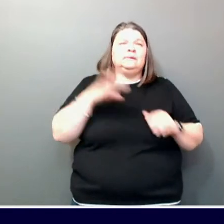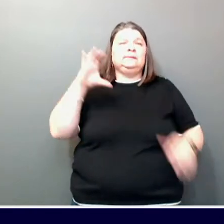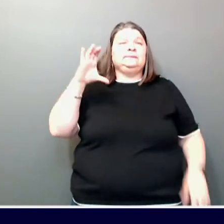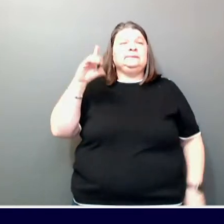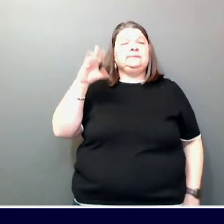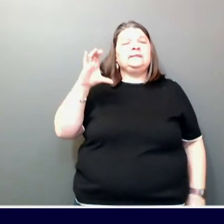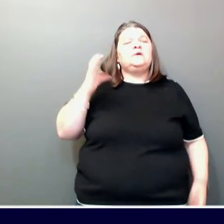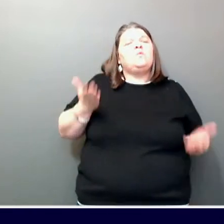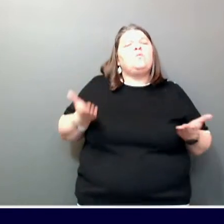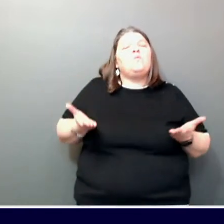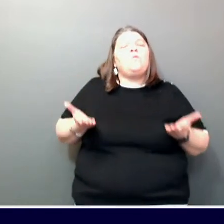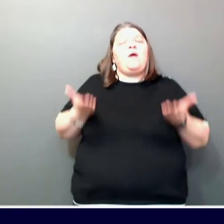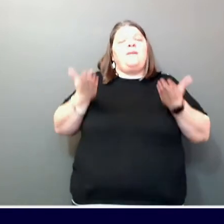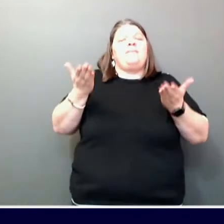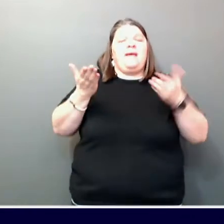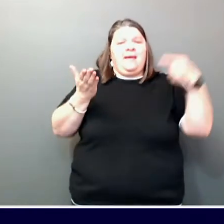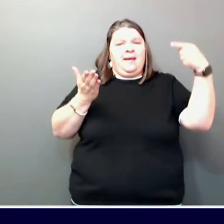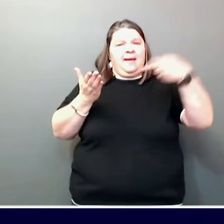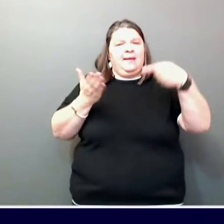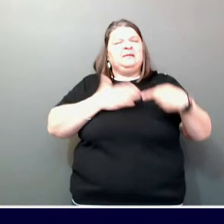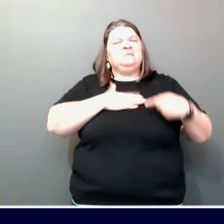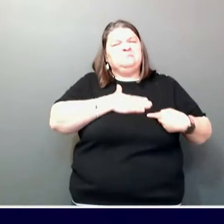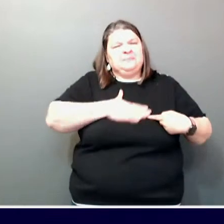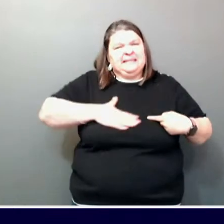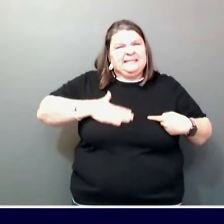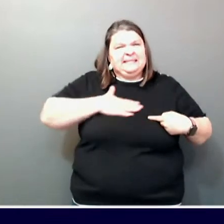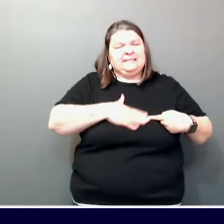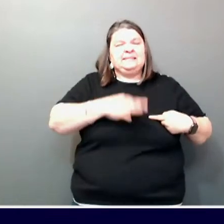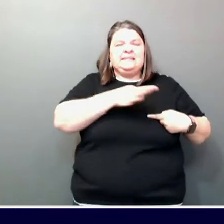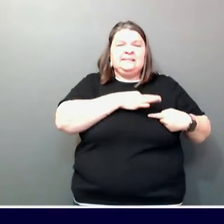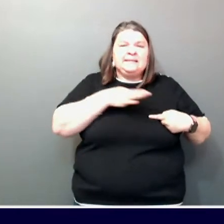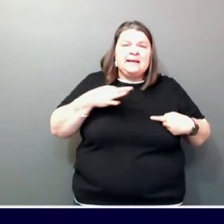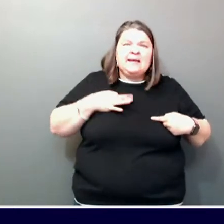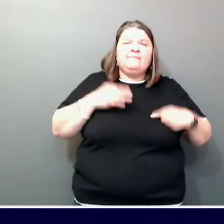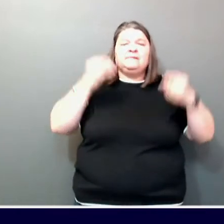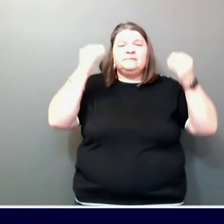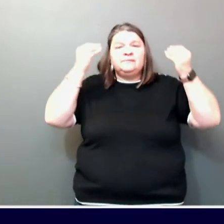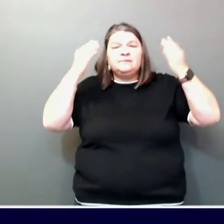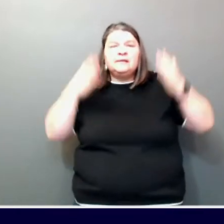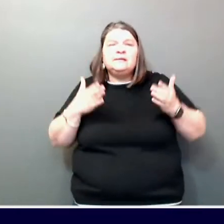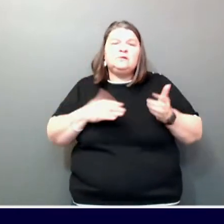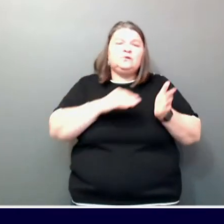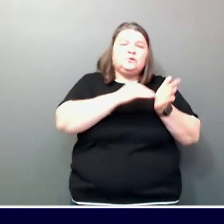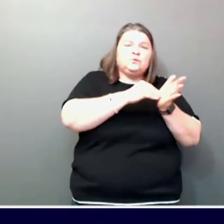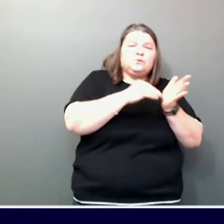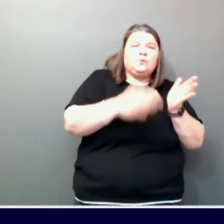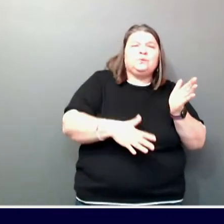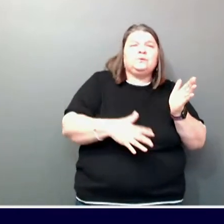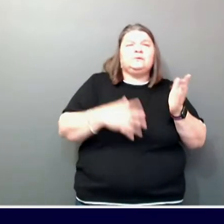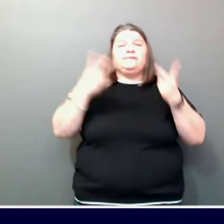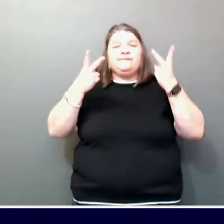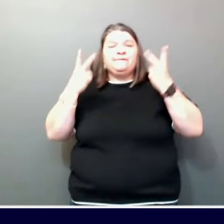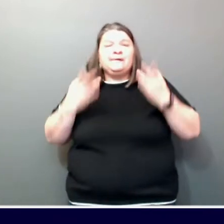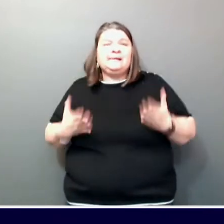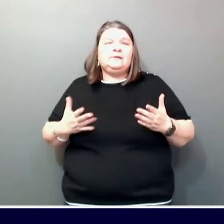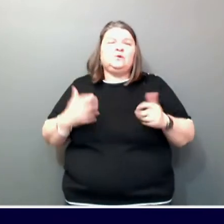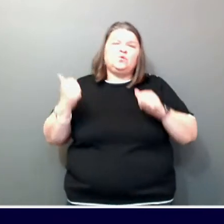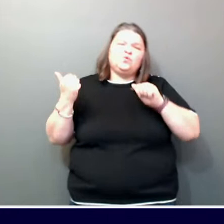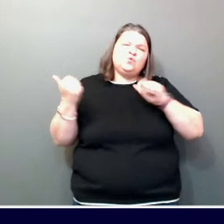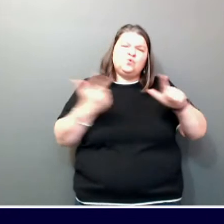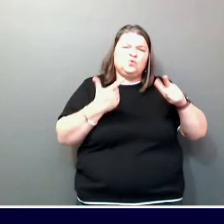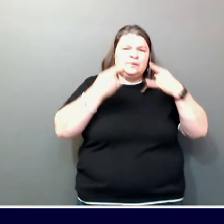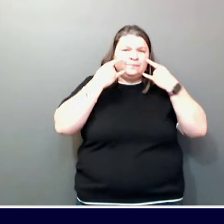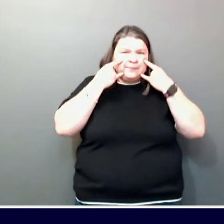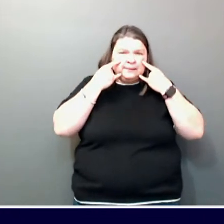students, faculty, staff, visitors, wear a mask, and that's consistent with the recommendation from the US CDC. So the plan is